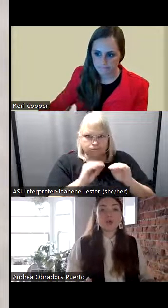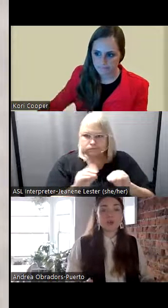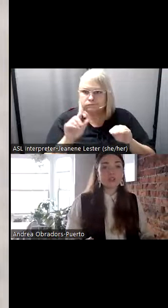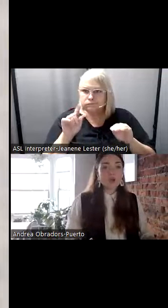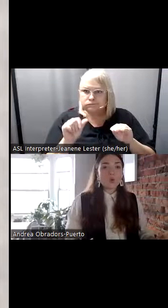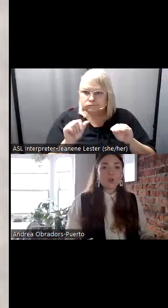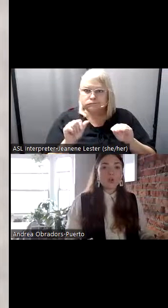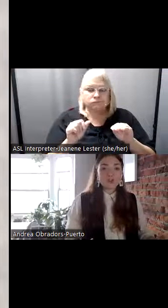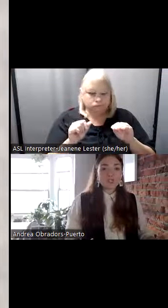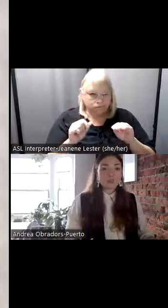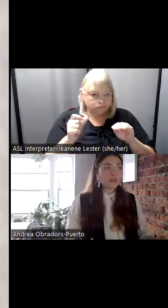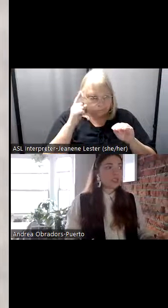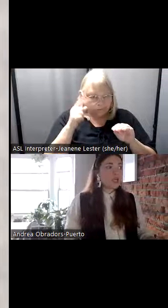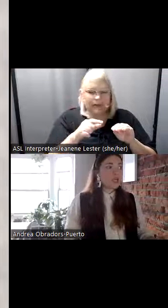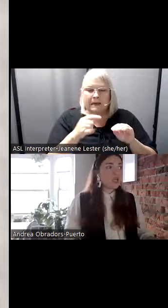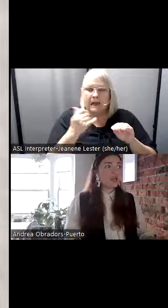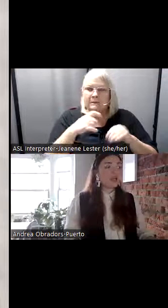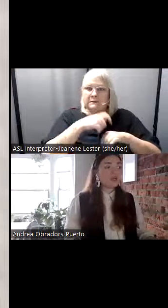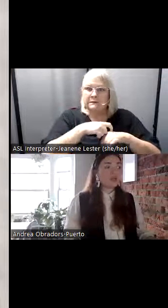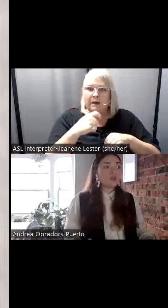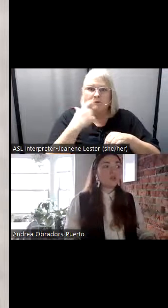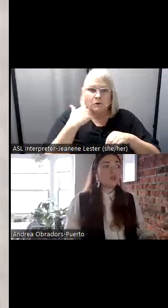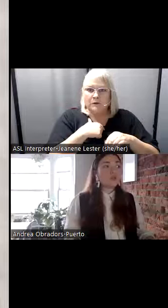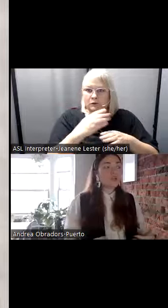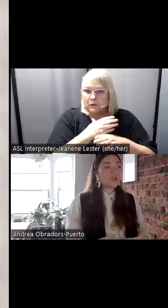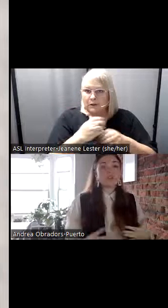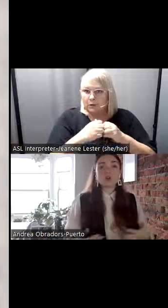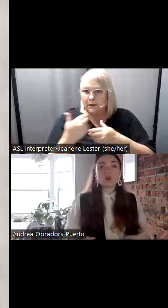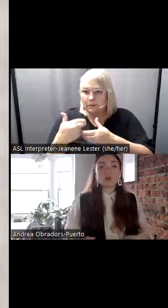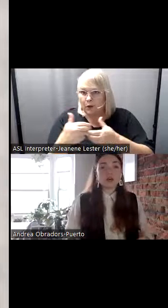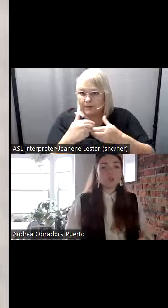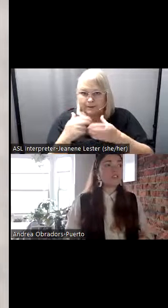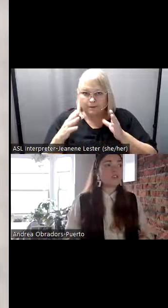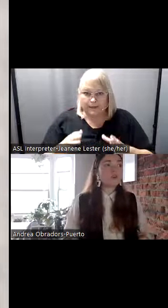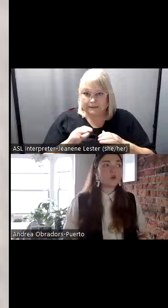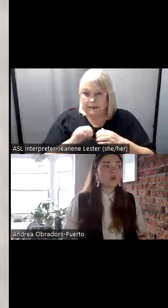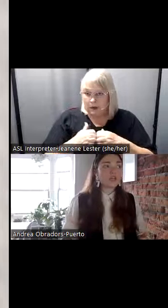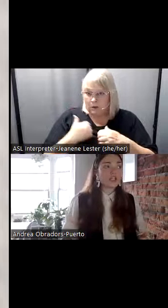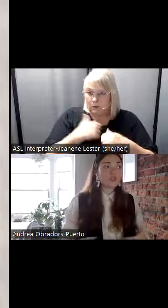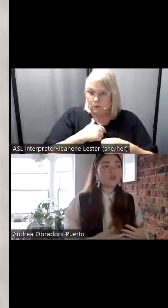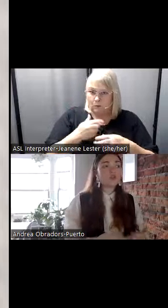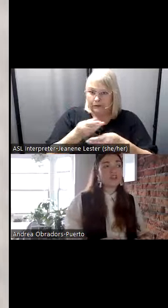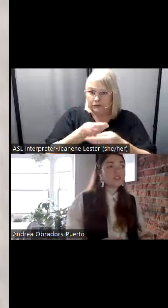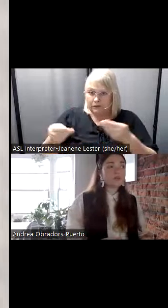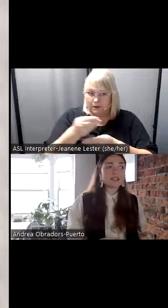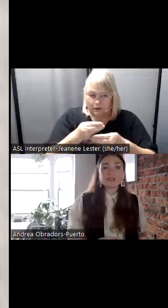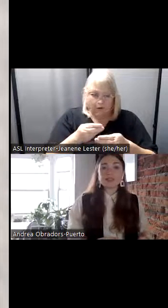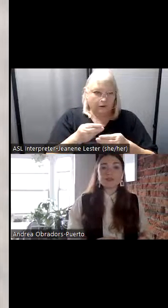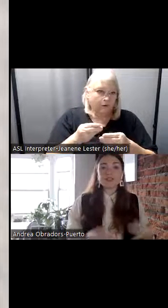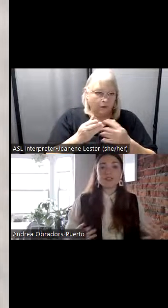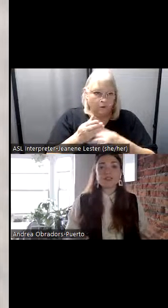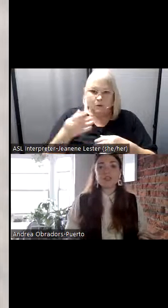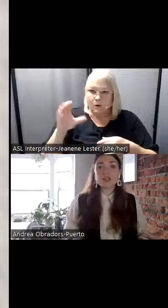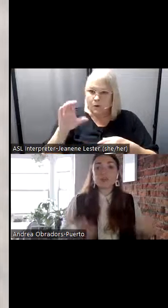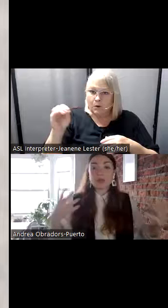share those with our participants. And to do that, we did it through co-creation. So co-creation is basically